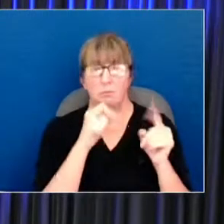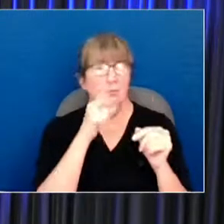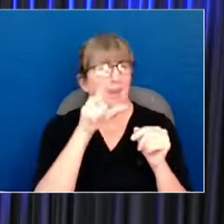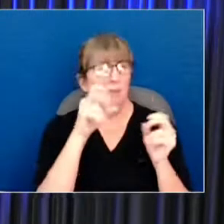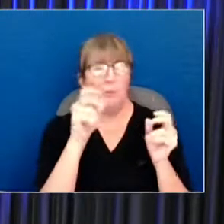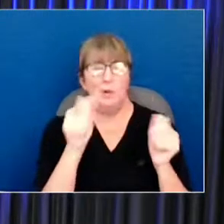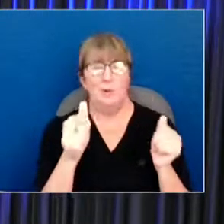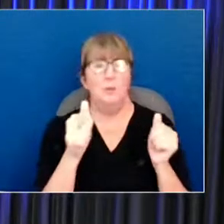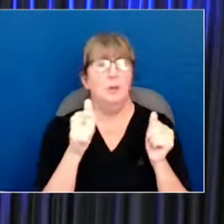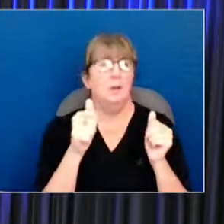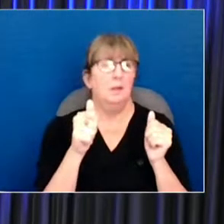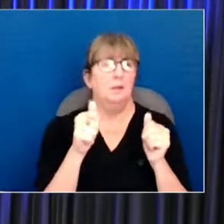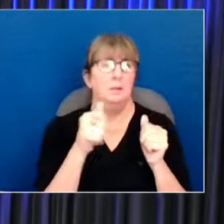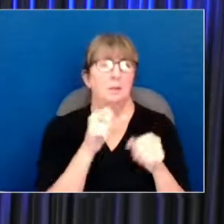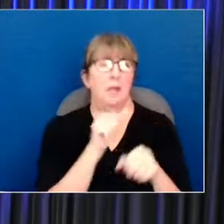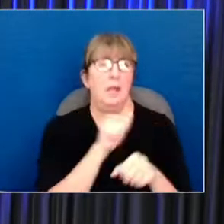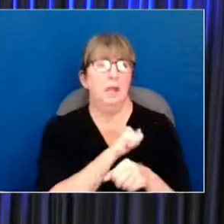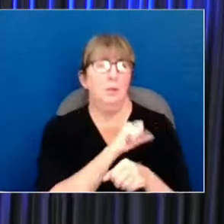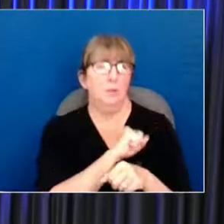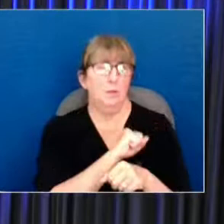Sofia and I can work through it.